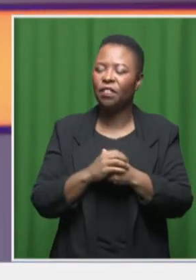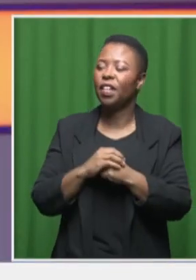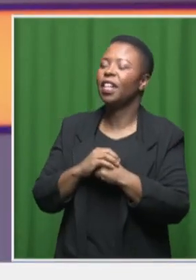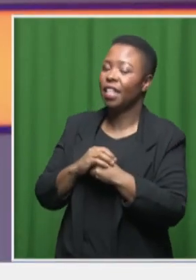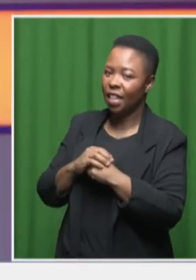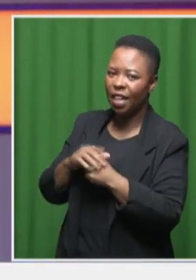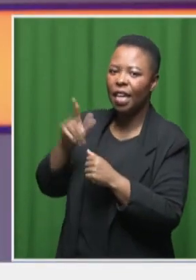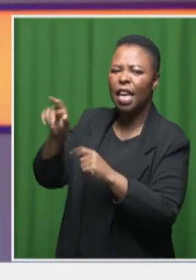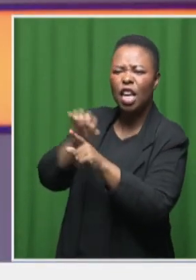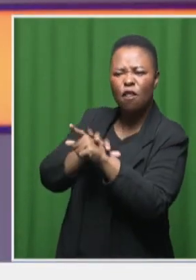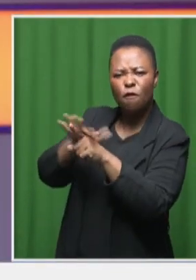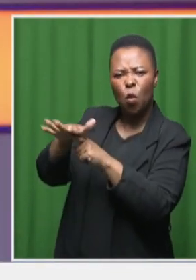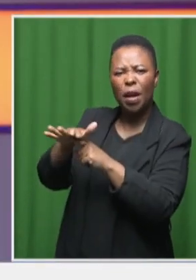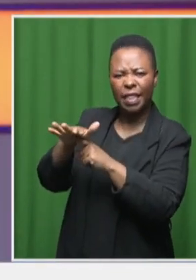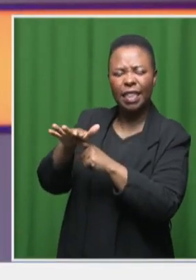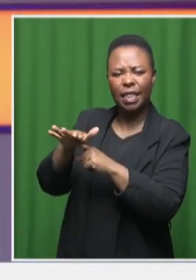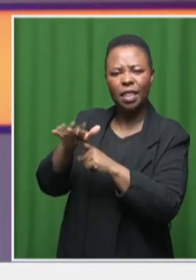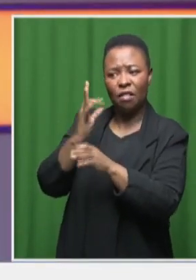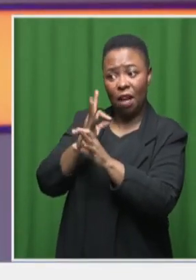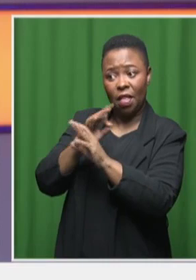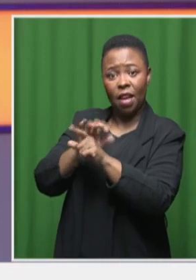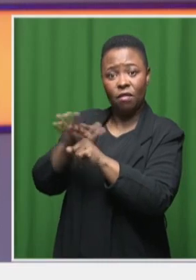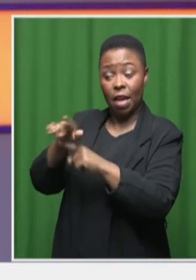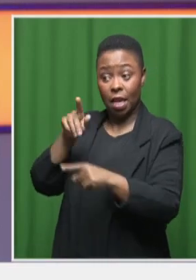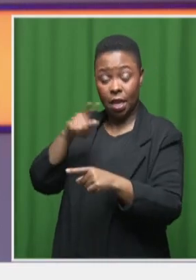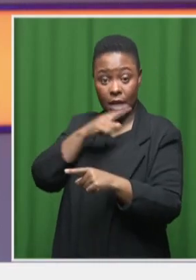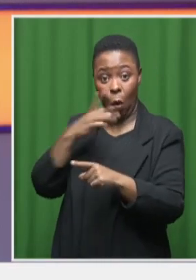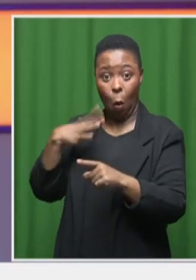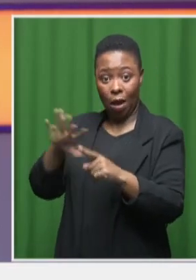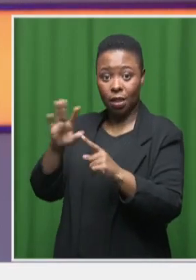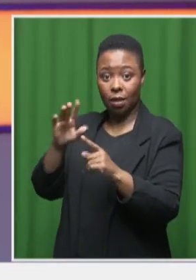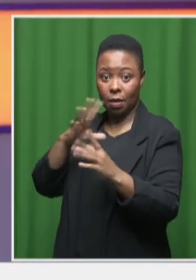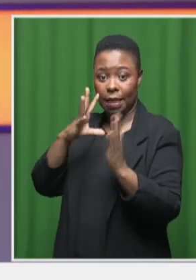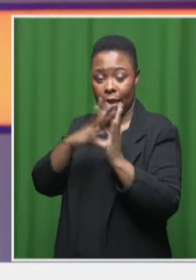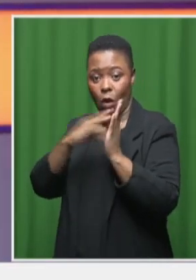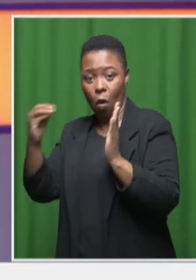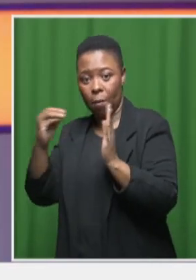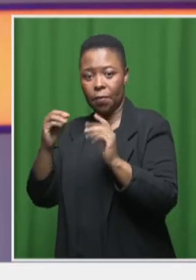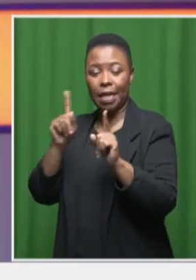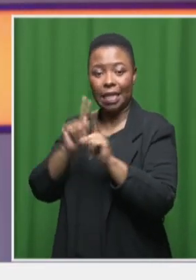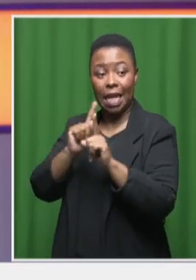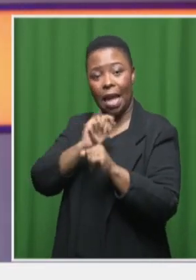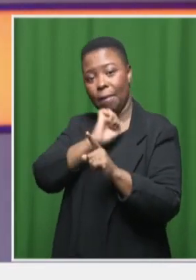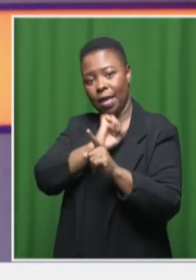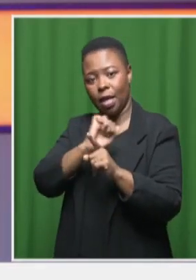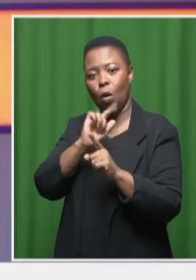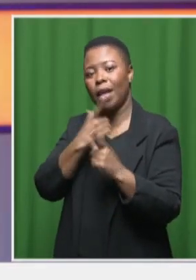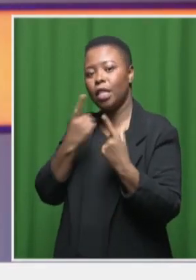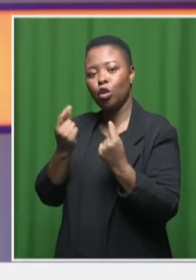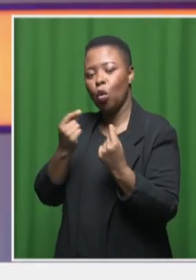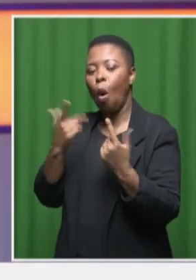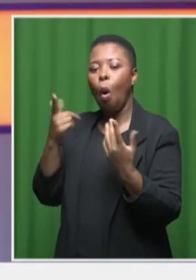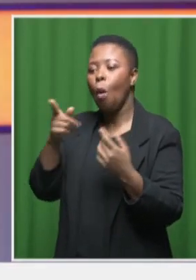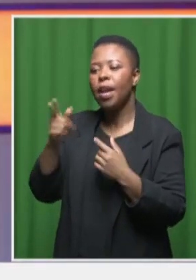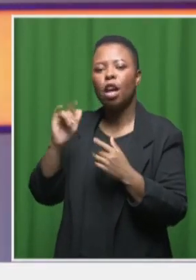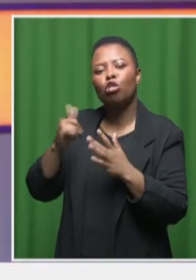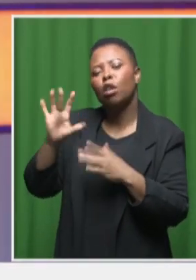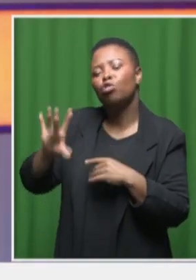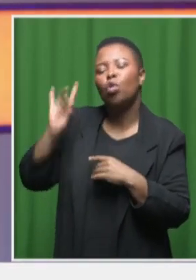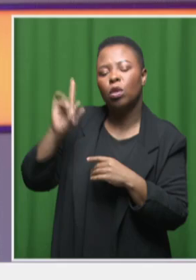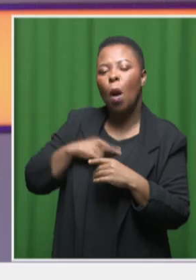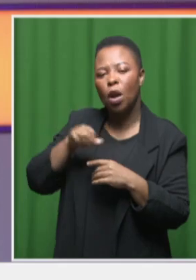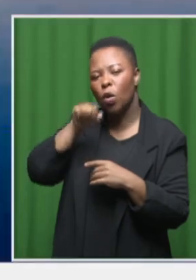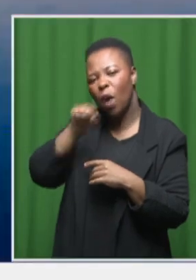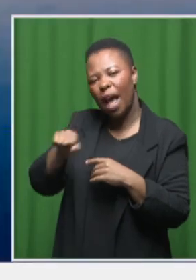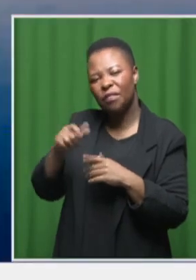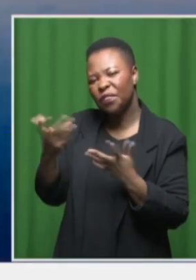that he had on you? Like, did he want you to to follow his footsteps and become a chef, or is it something that you chose because you love it?